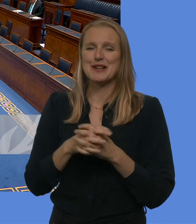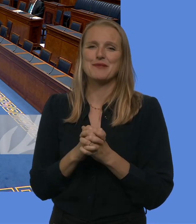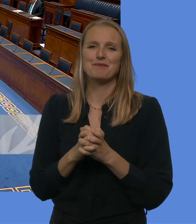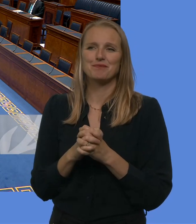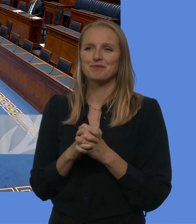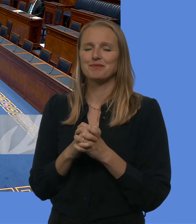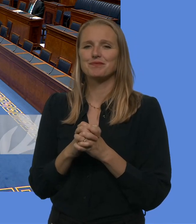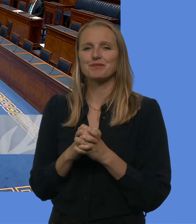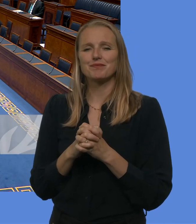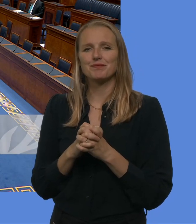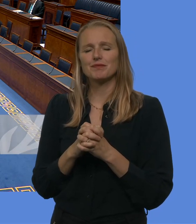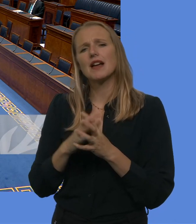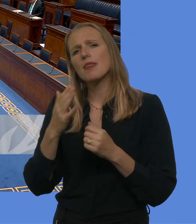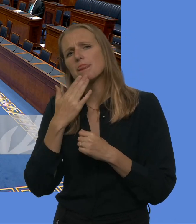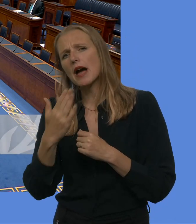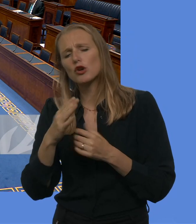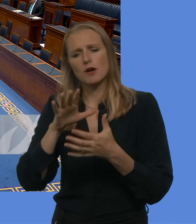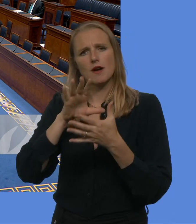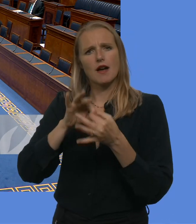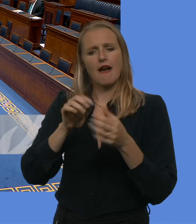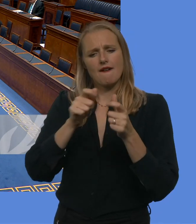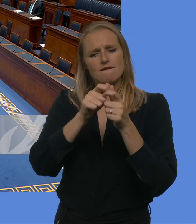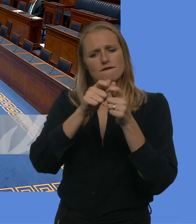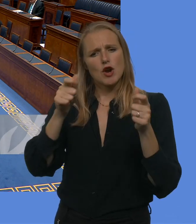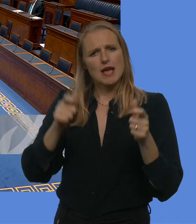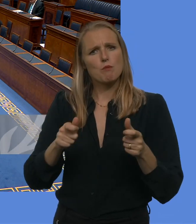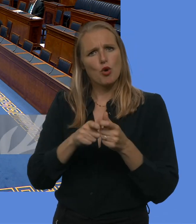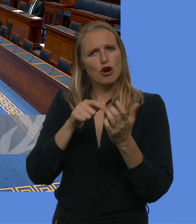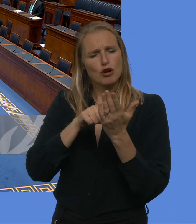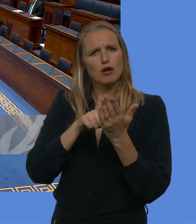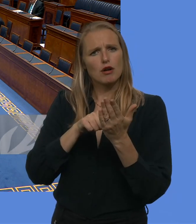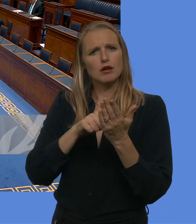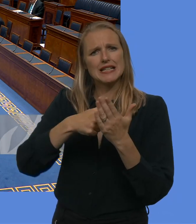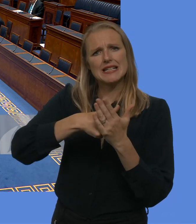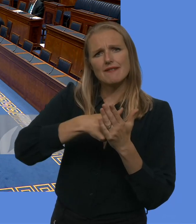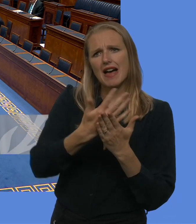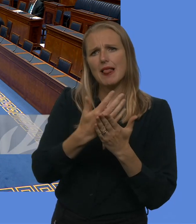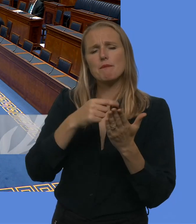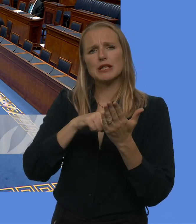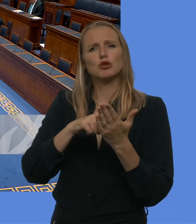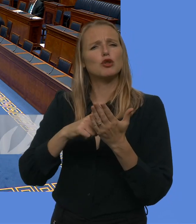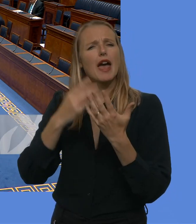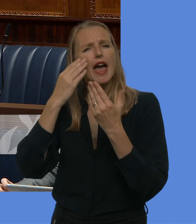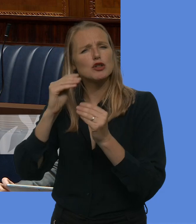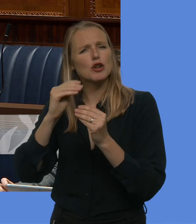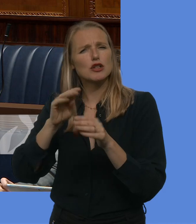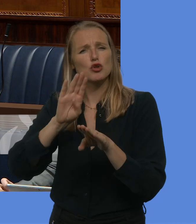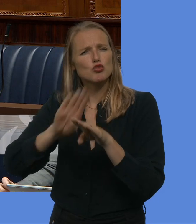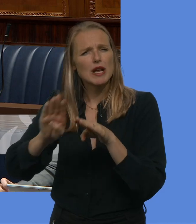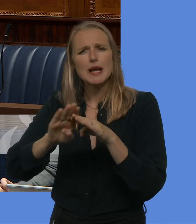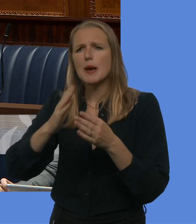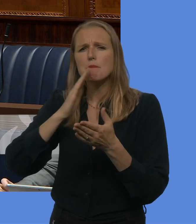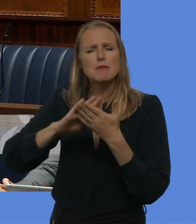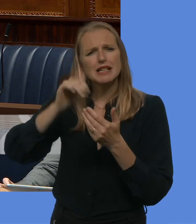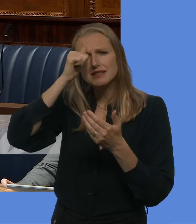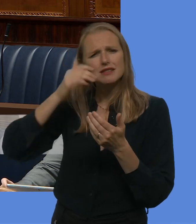Mr Speaker, Minister, further to the framework on developing a more strategic approach to 14 to 19 education and training, can you update the Assembly on when